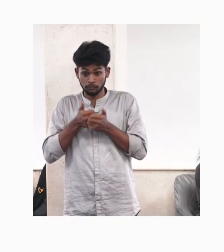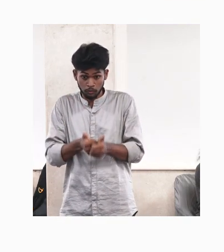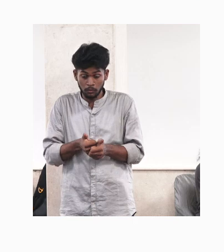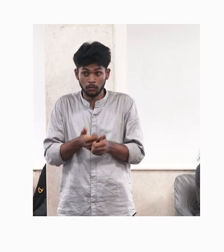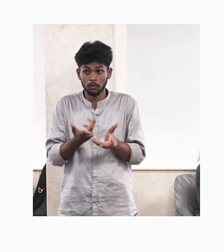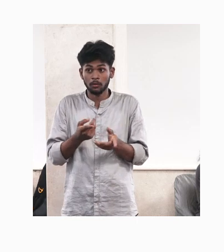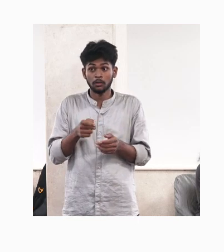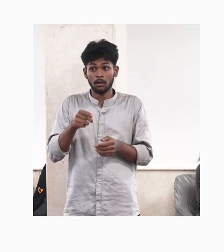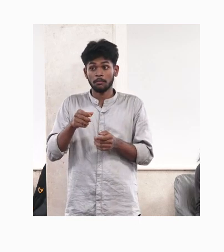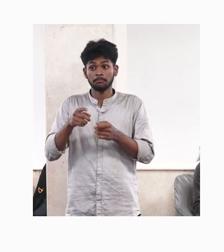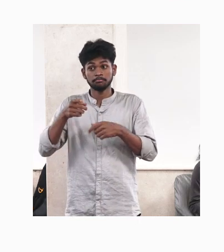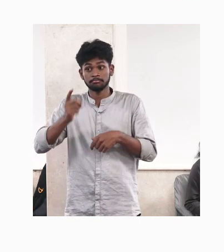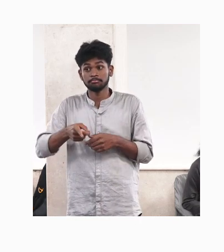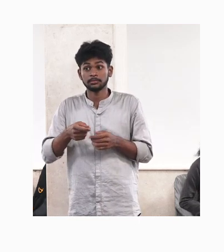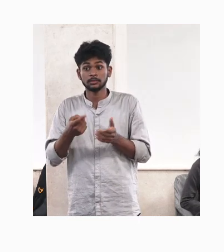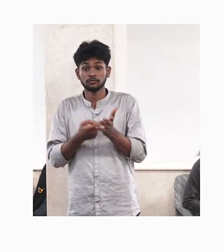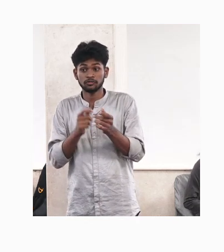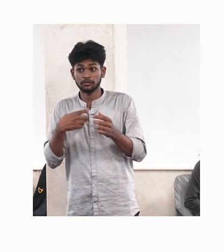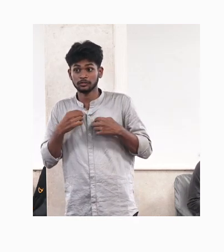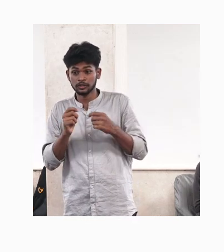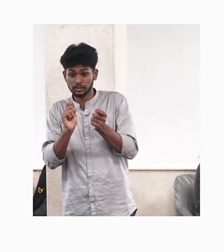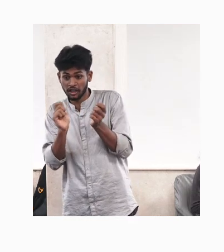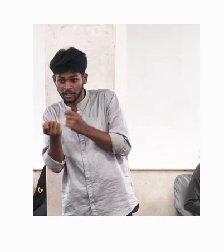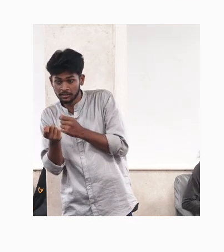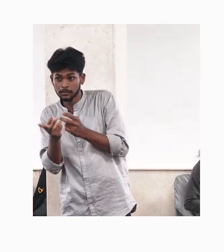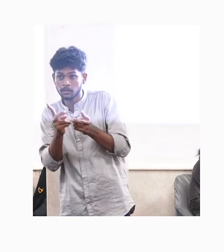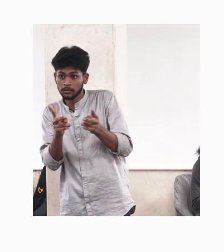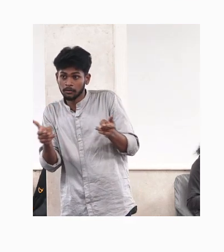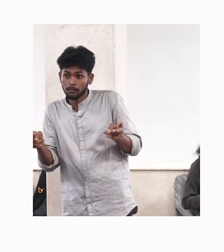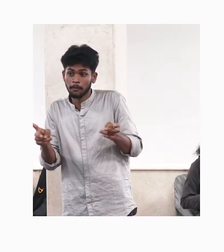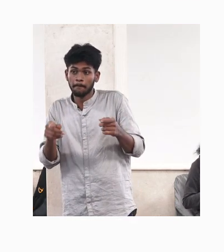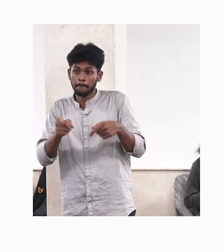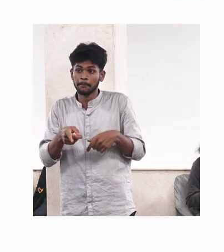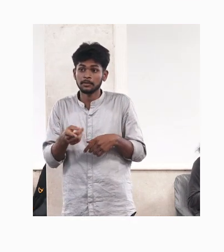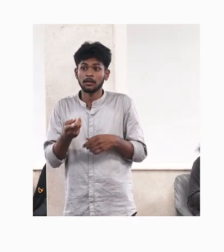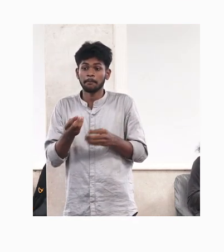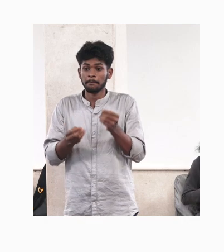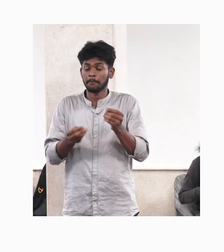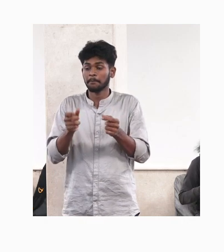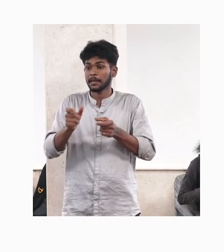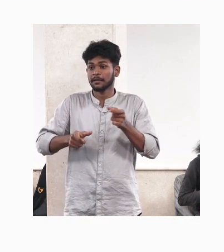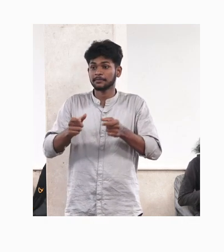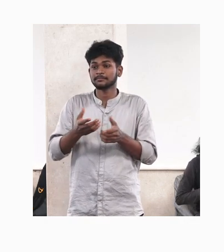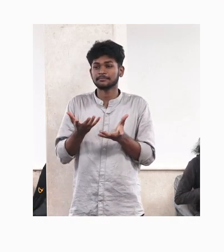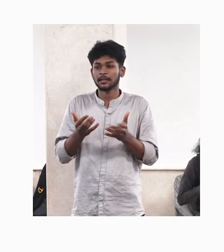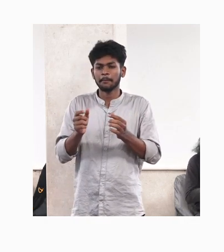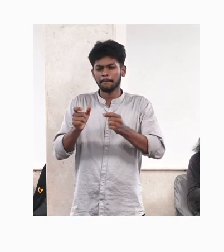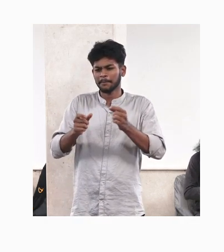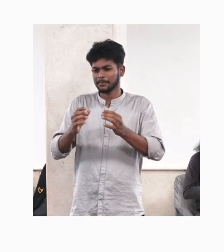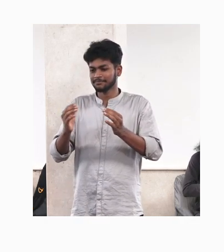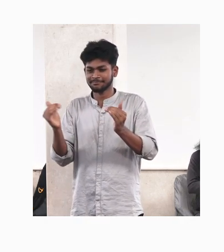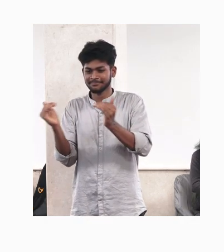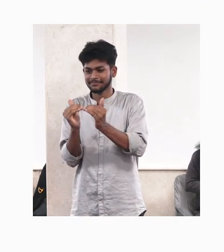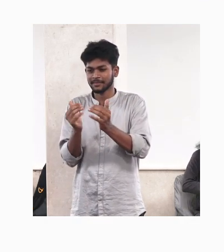have this wrong, and you have to change these other things. But it's just a between peers